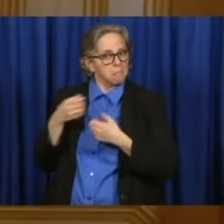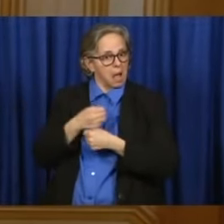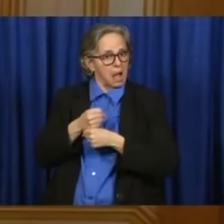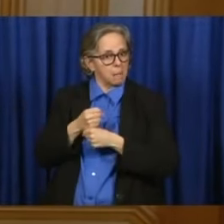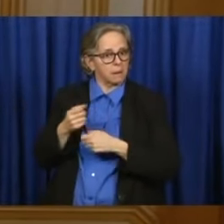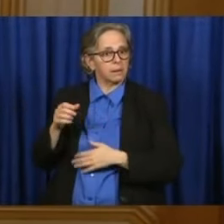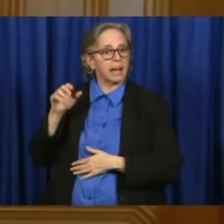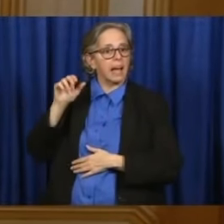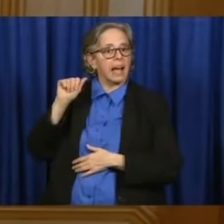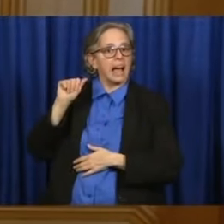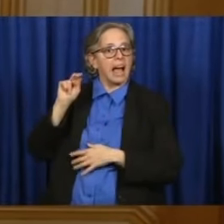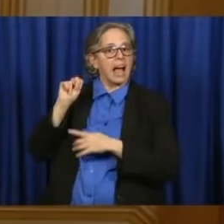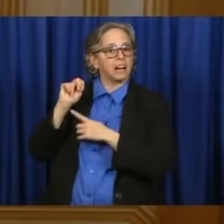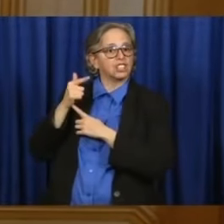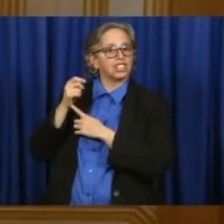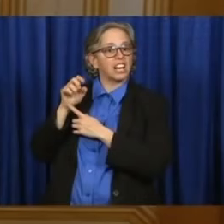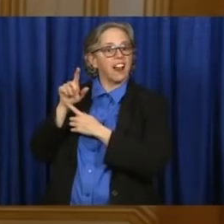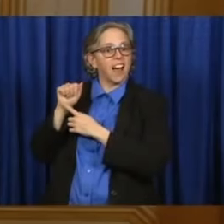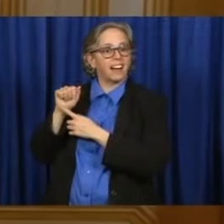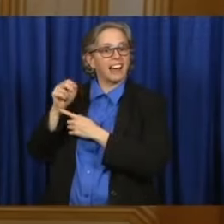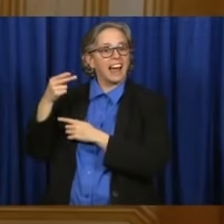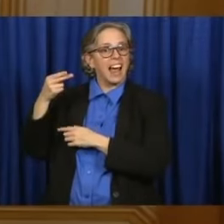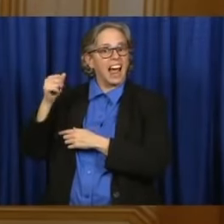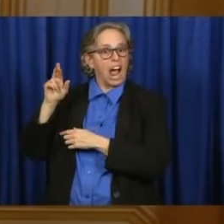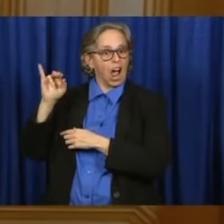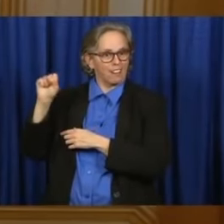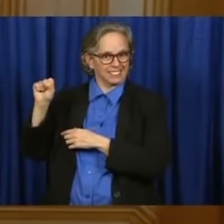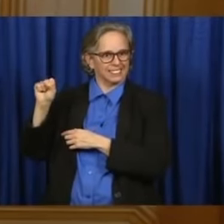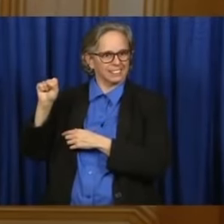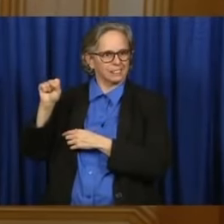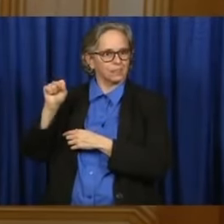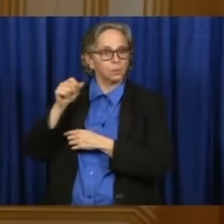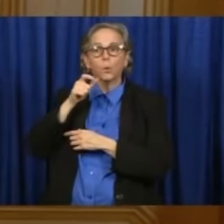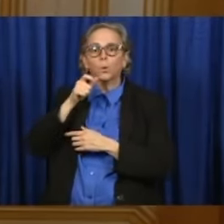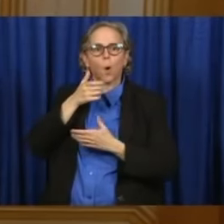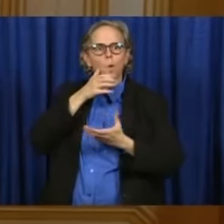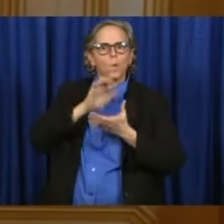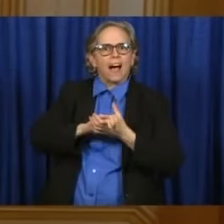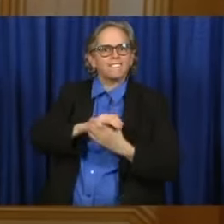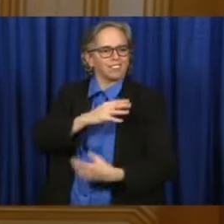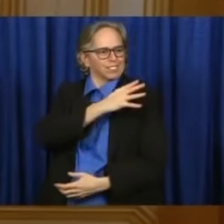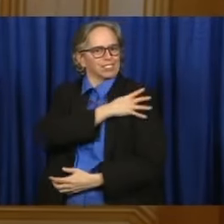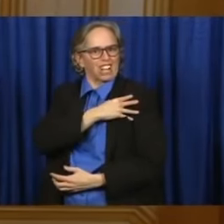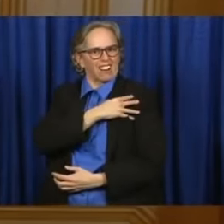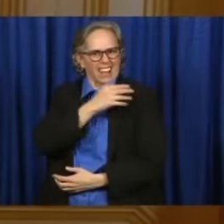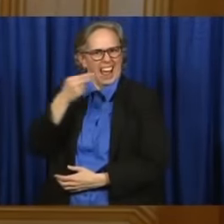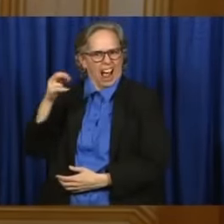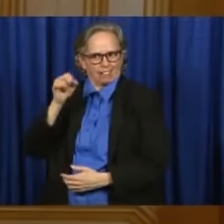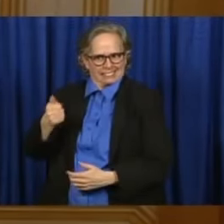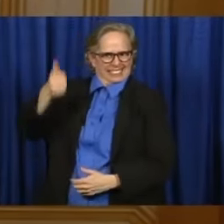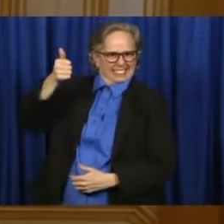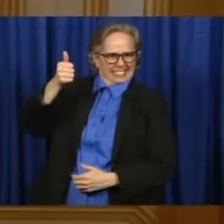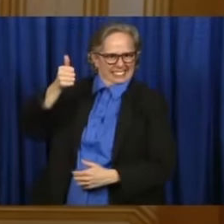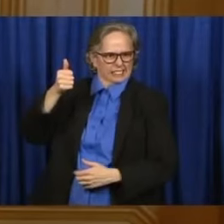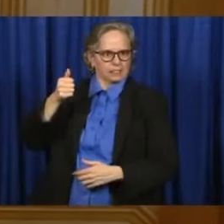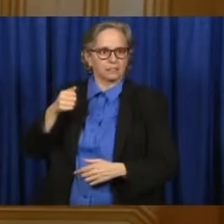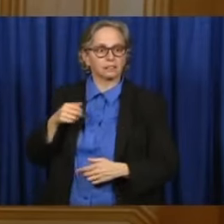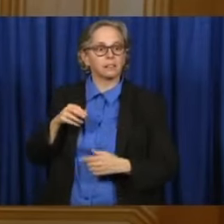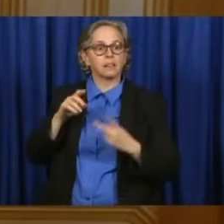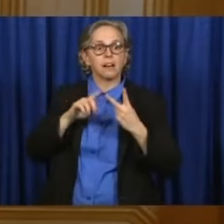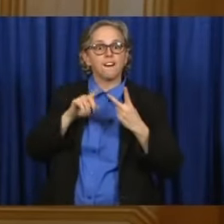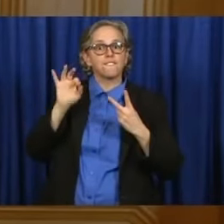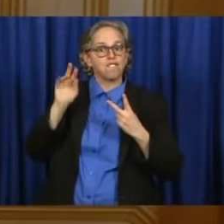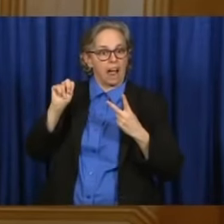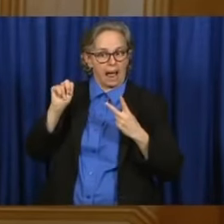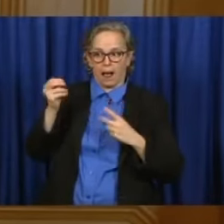Harris, who is General Harris's wife. Fran gave me these two this morning that she has